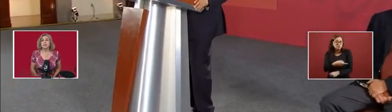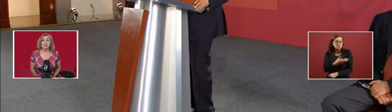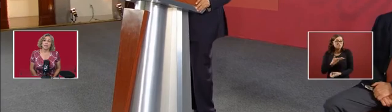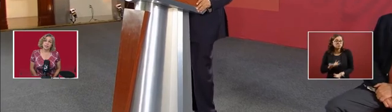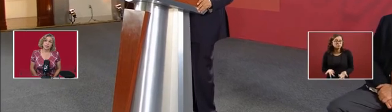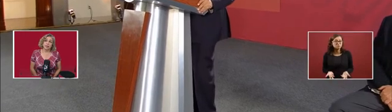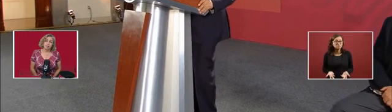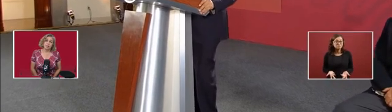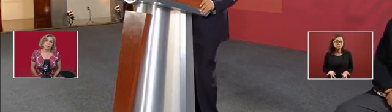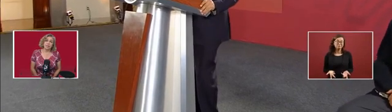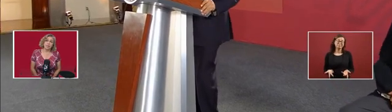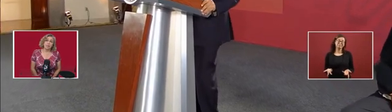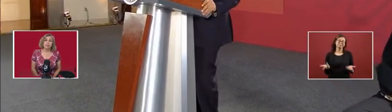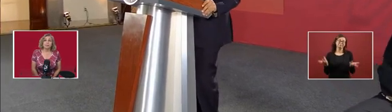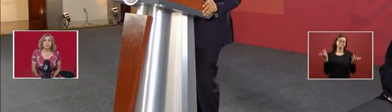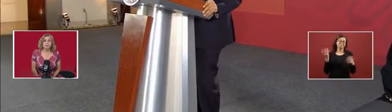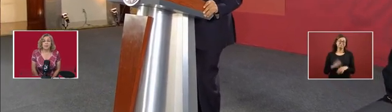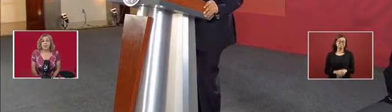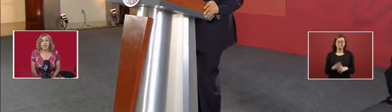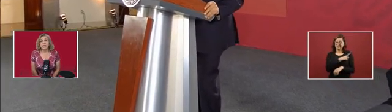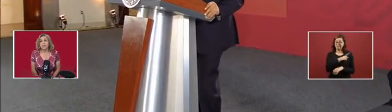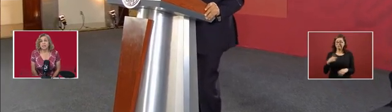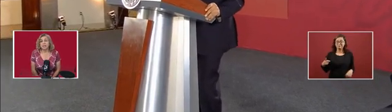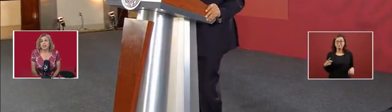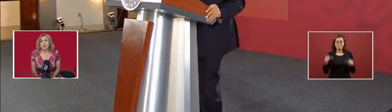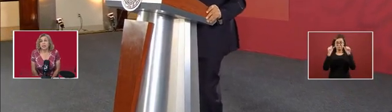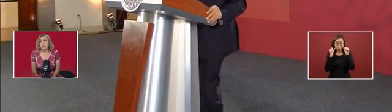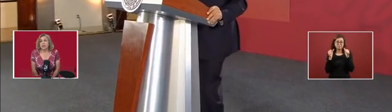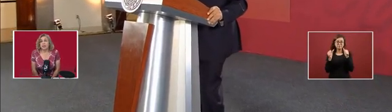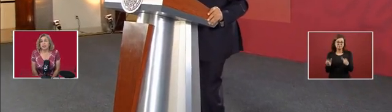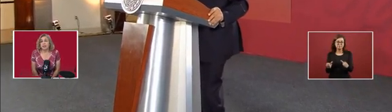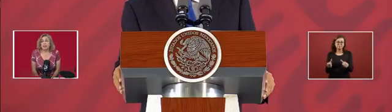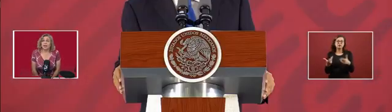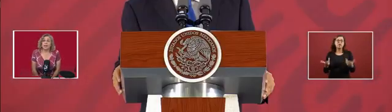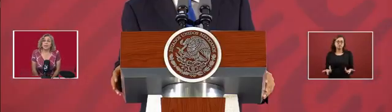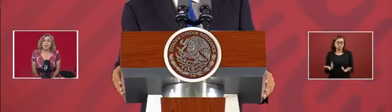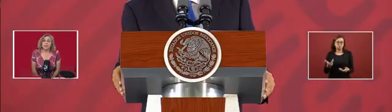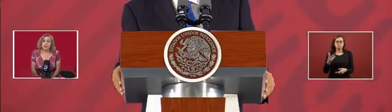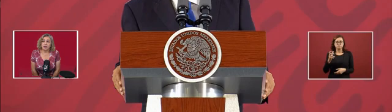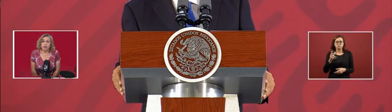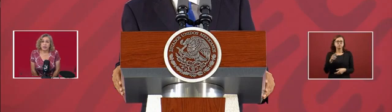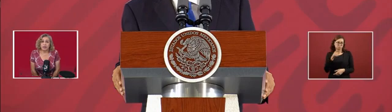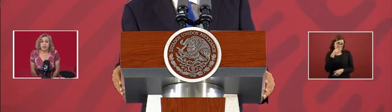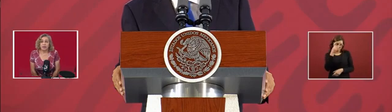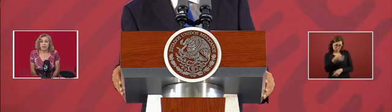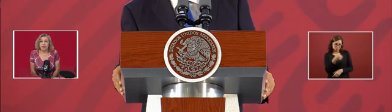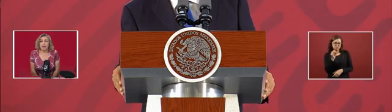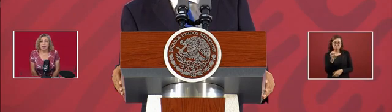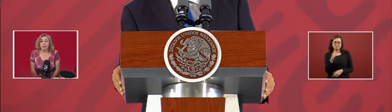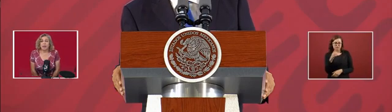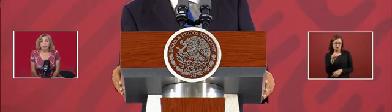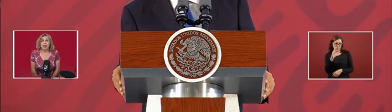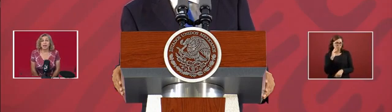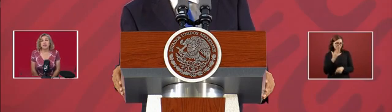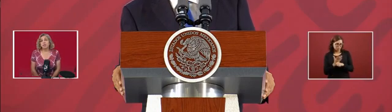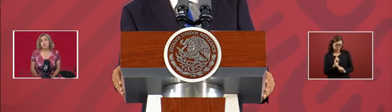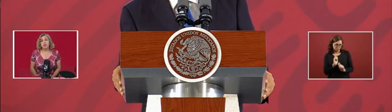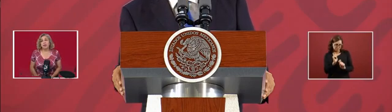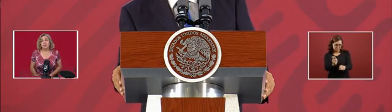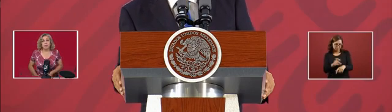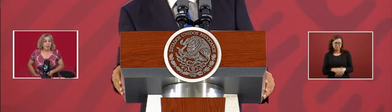trácalas, the trickers, the tricksters, se vayan al carajo. that they need to go to heck